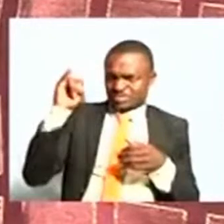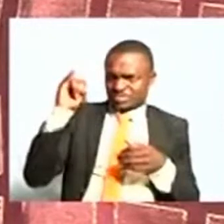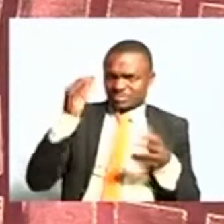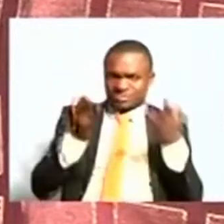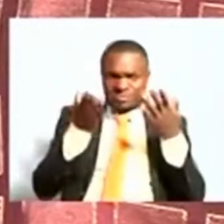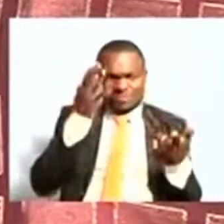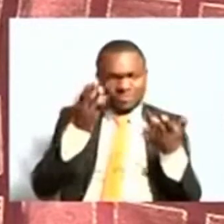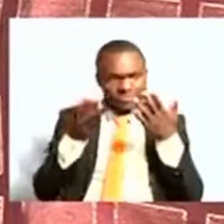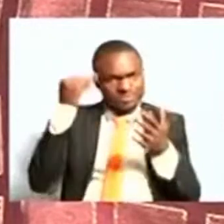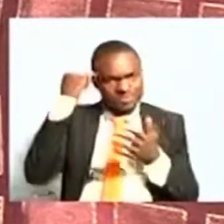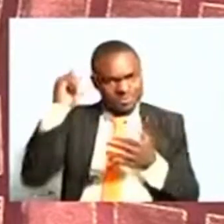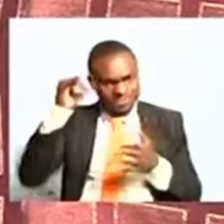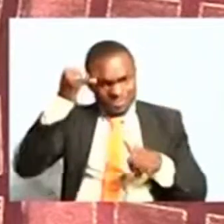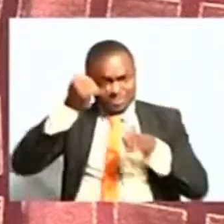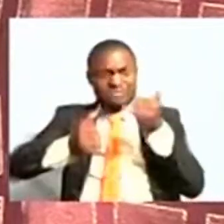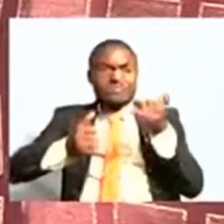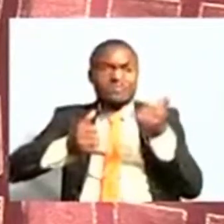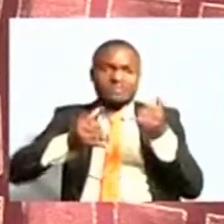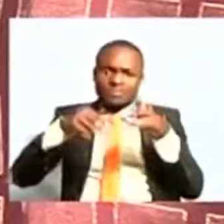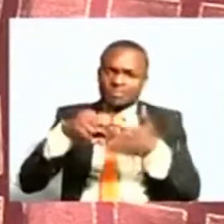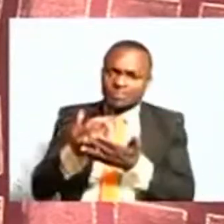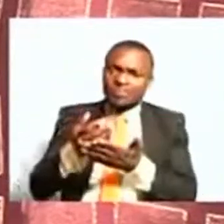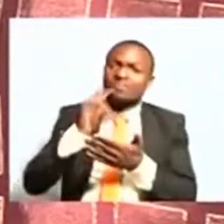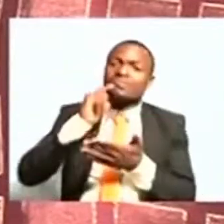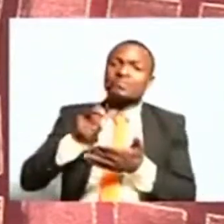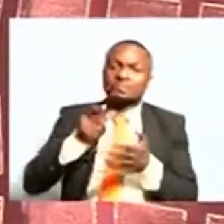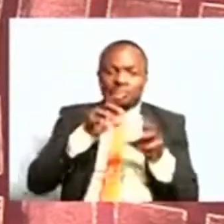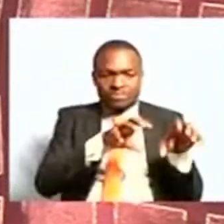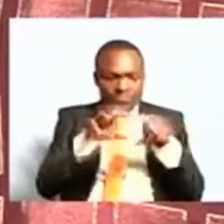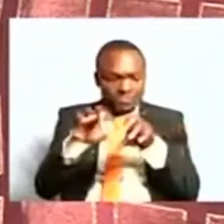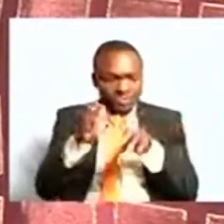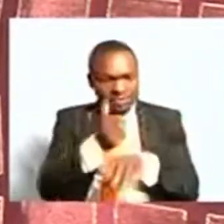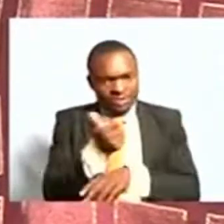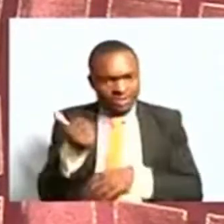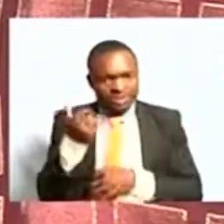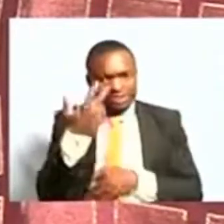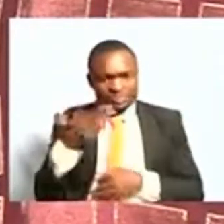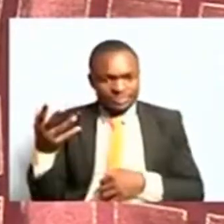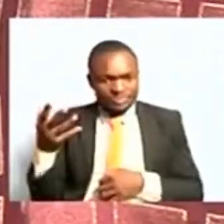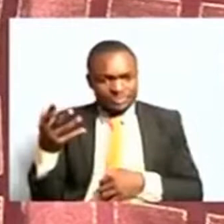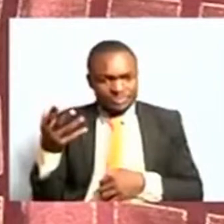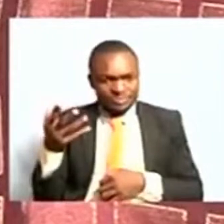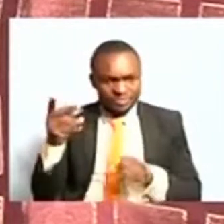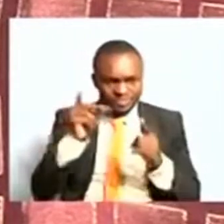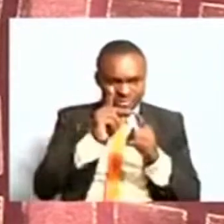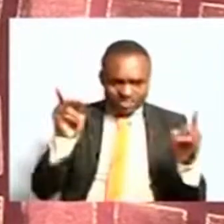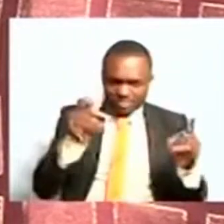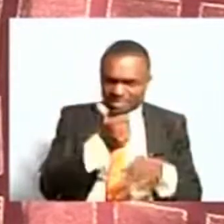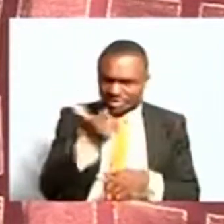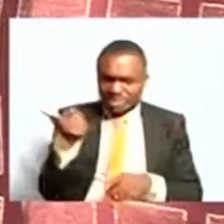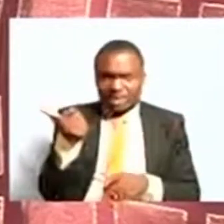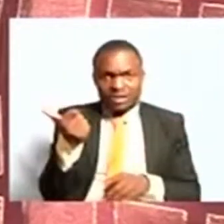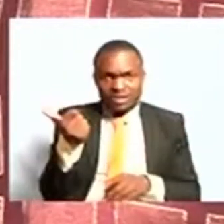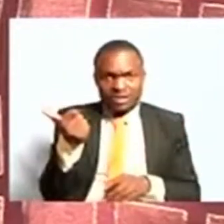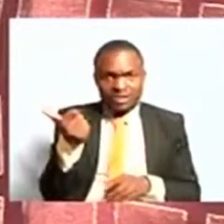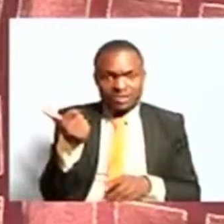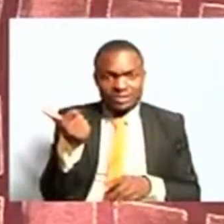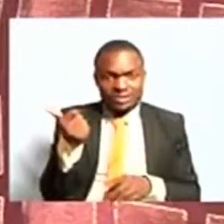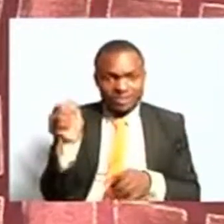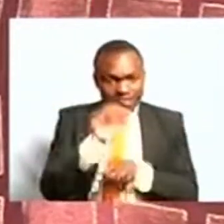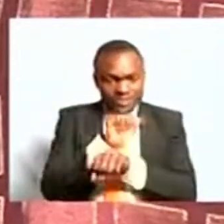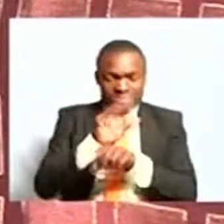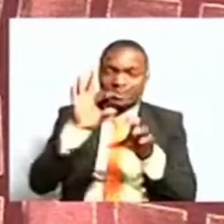a wrong conclusion of how he's supposed to do certain things, of the distance of the other vehicle, you find